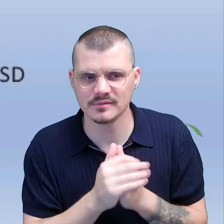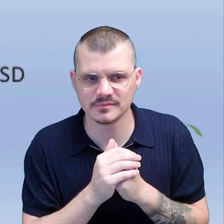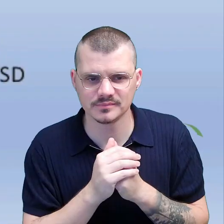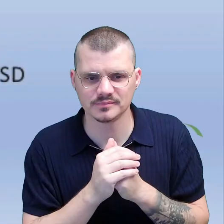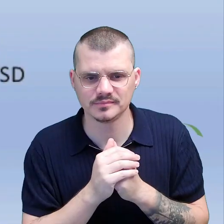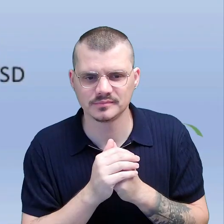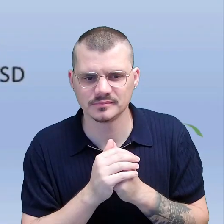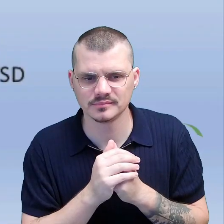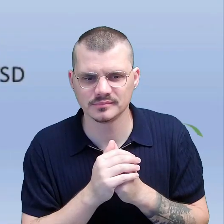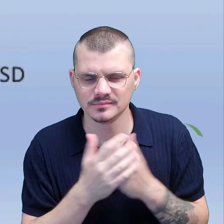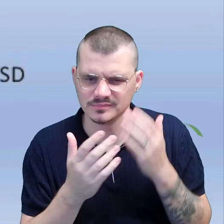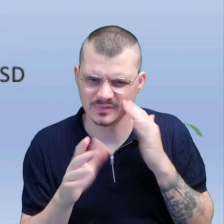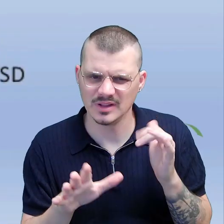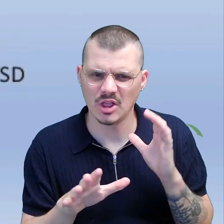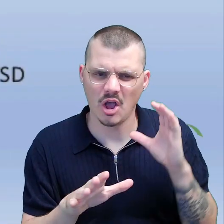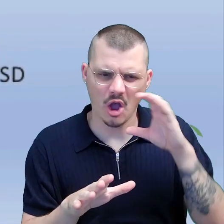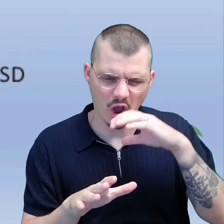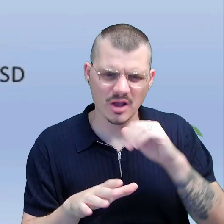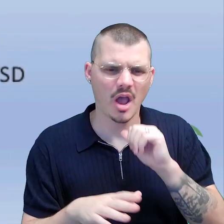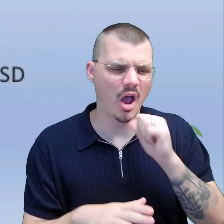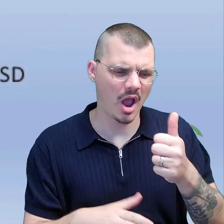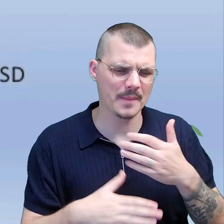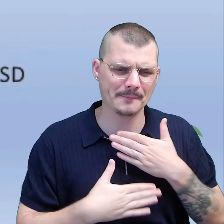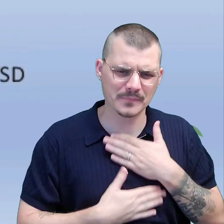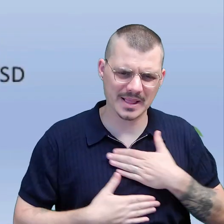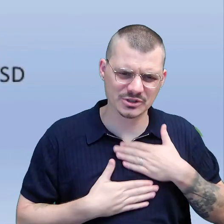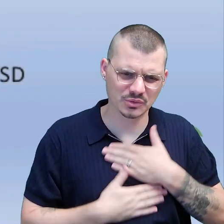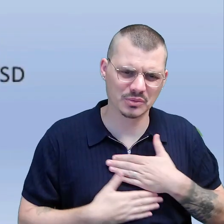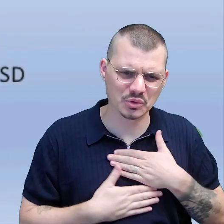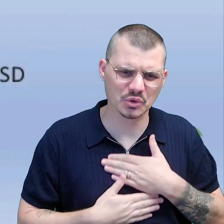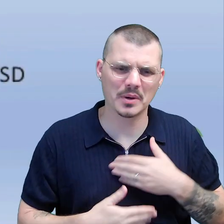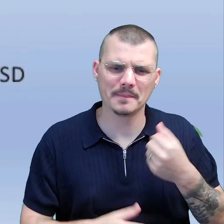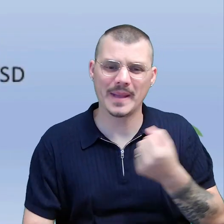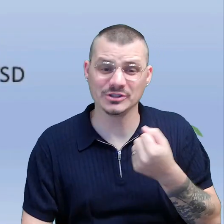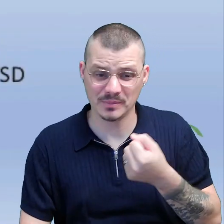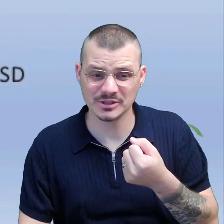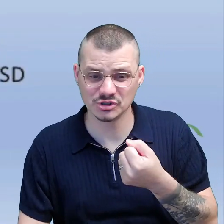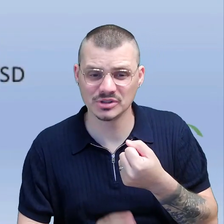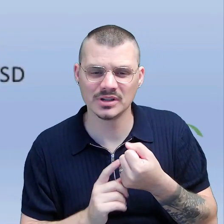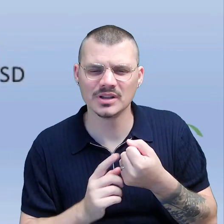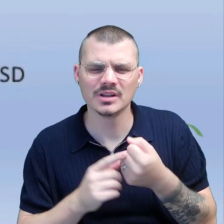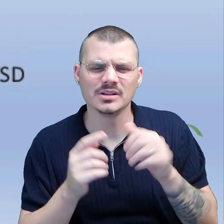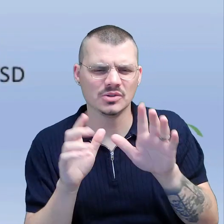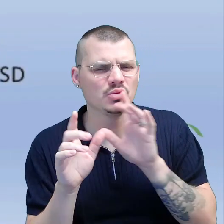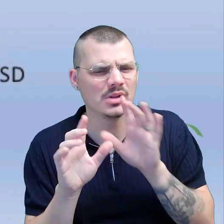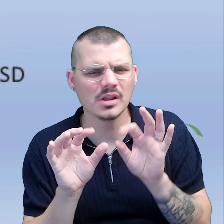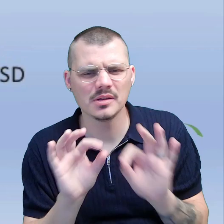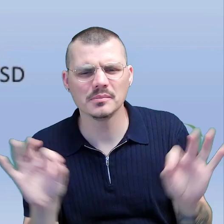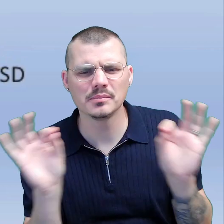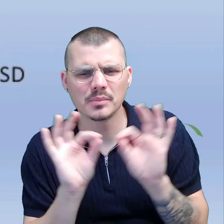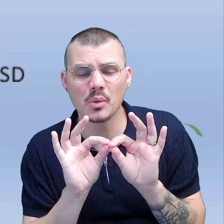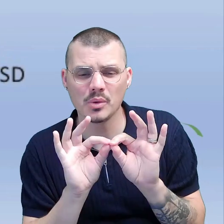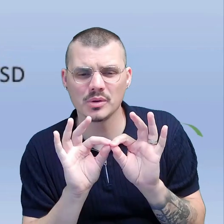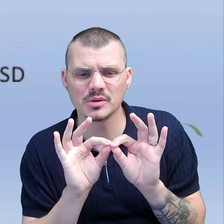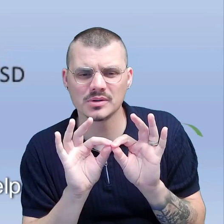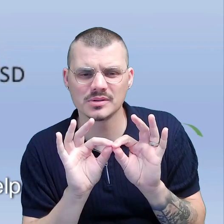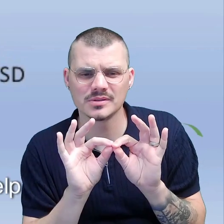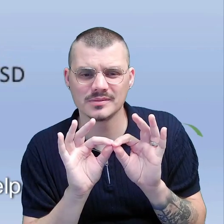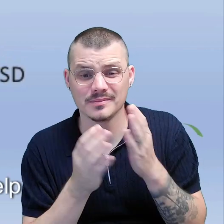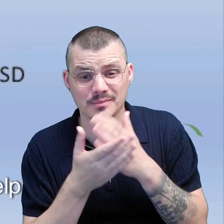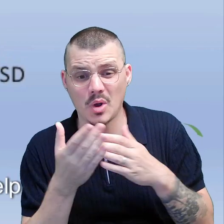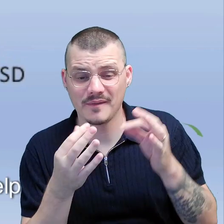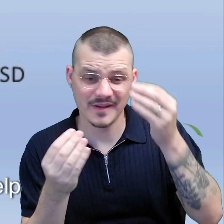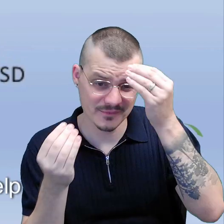Odd, unpleasurable masturbation is a really important piece